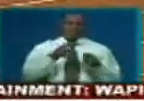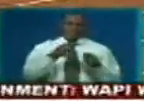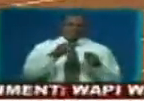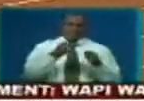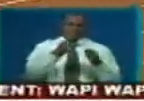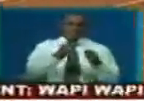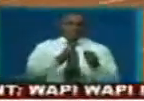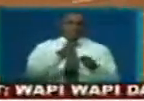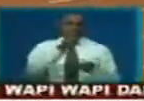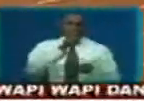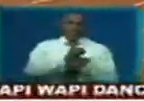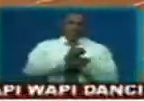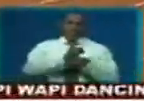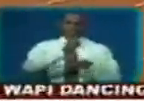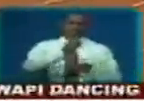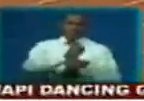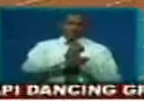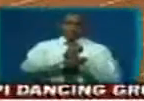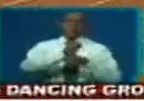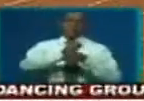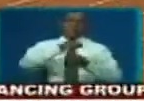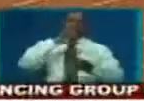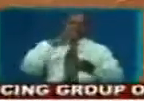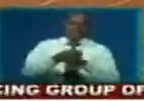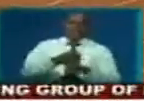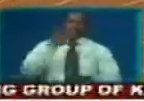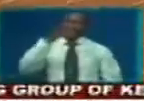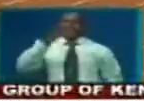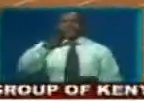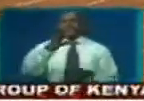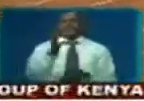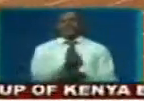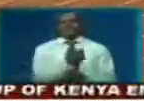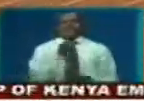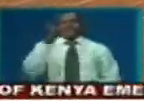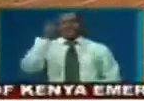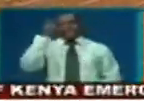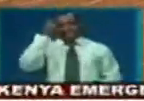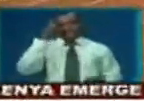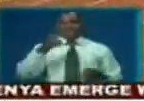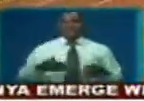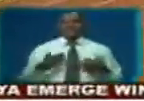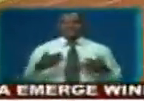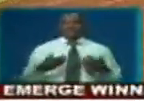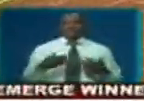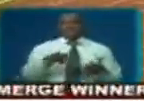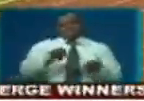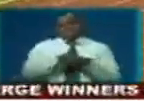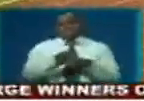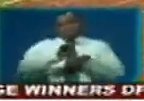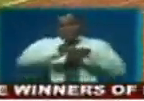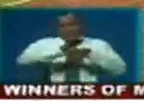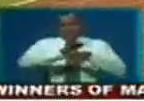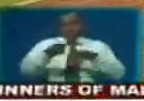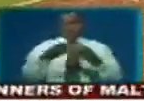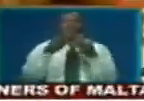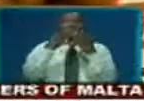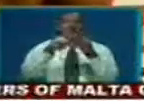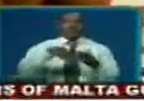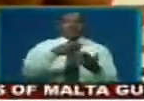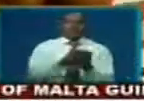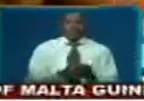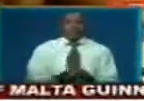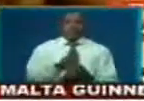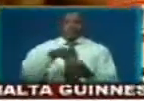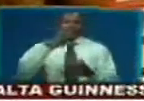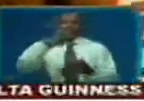guess I was a little more poised than everybody today. I'm happy I came out with the win, thank God. You know, my mother, my coaches, you know, my sister, I'm just happy. What's